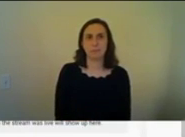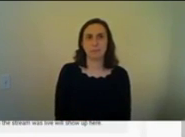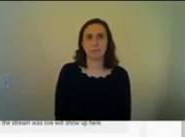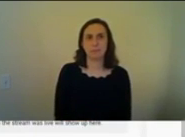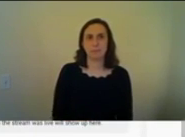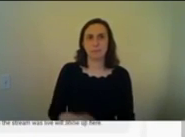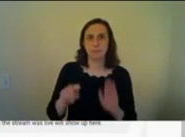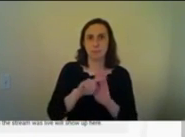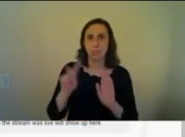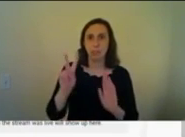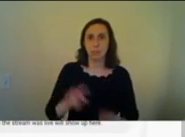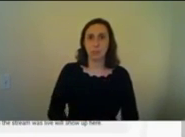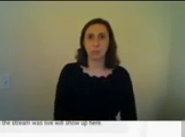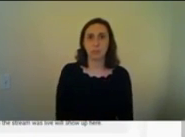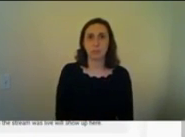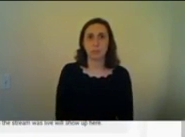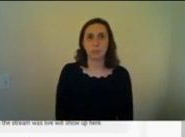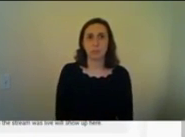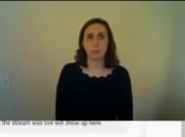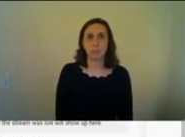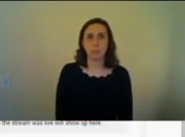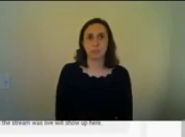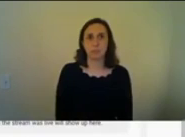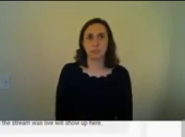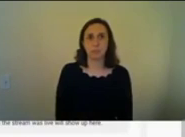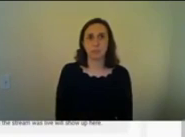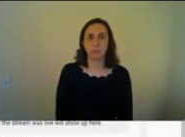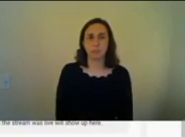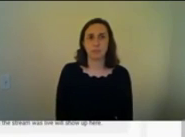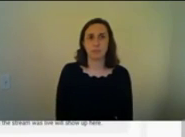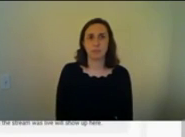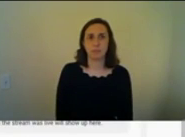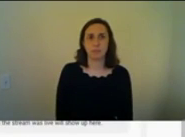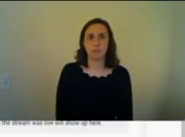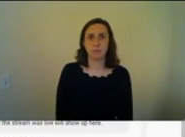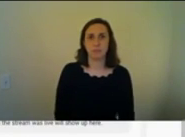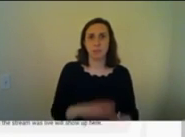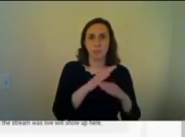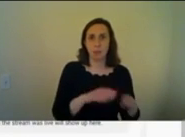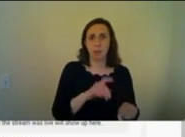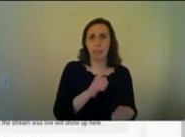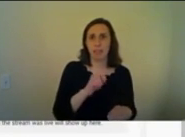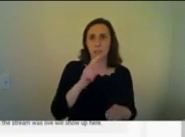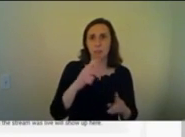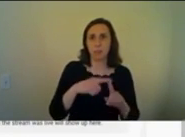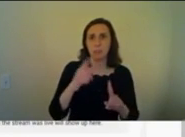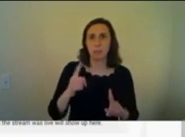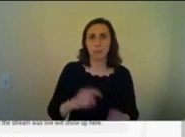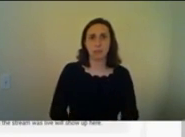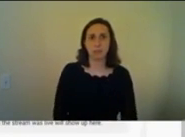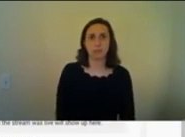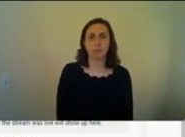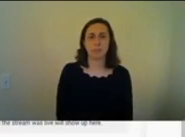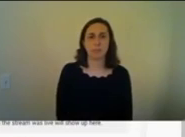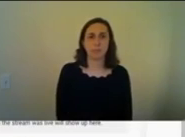minus 2, and I'm still going to divide it by x squared plus 1. X, that's